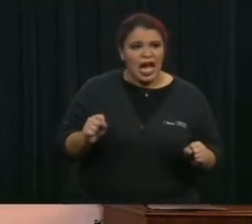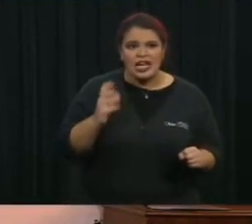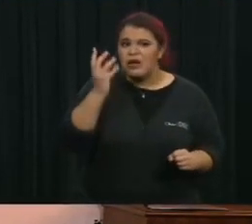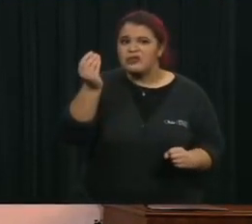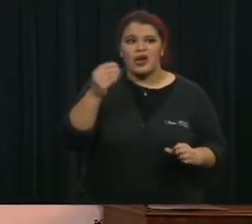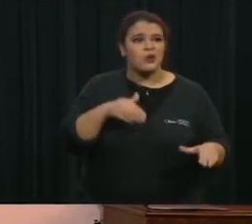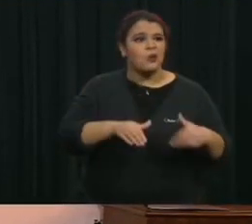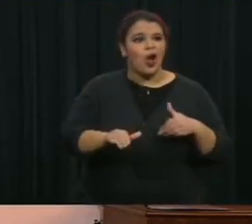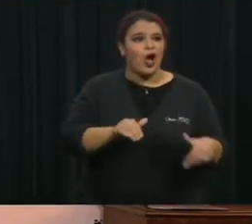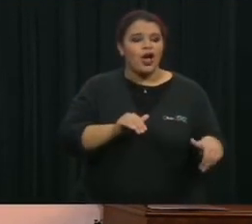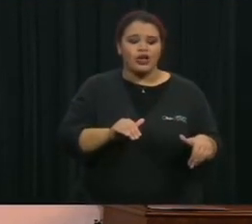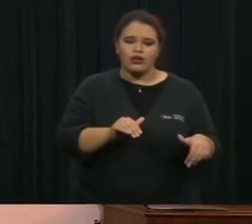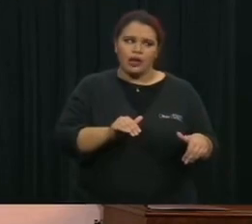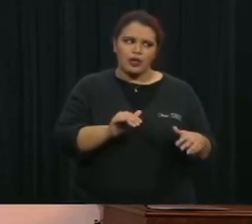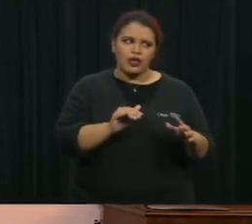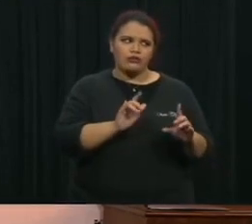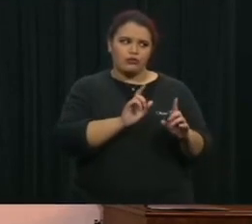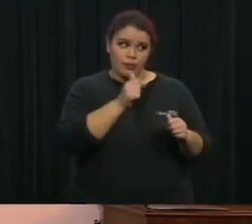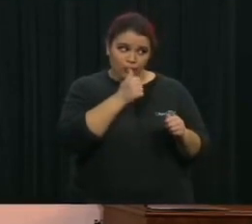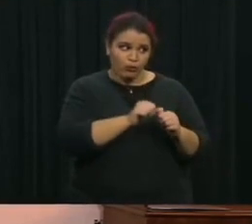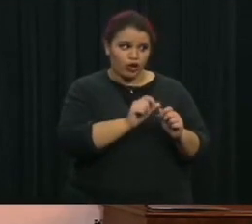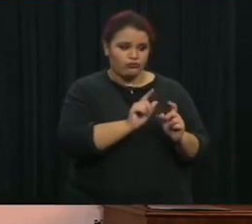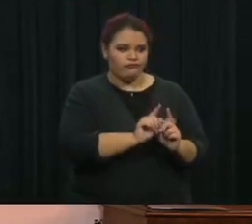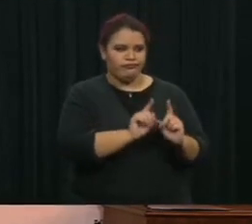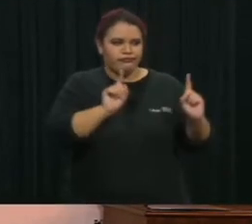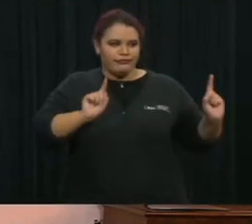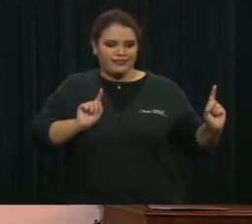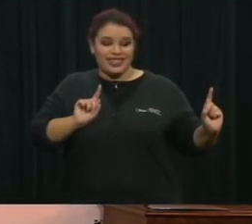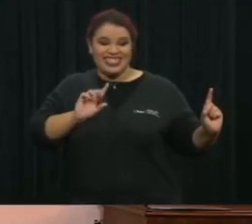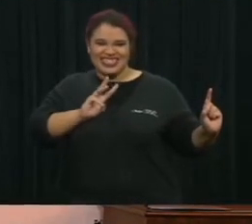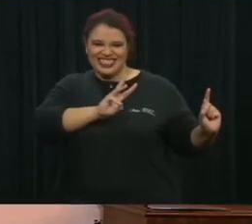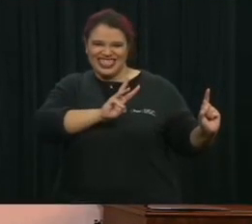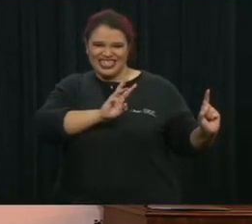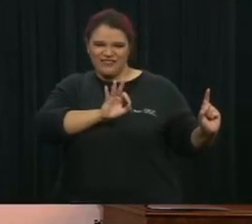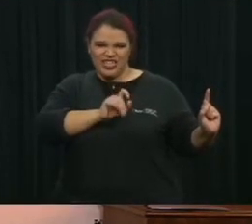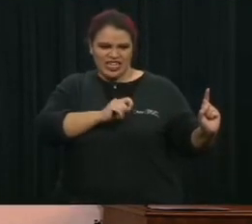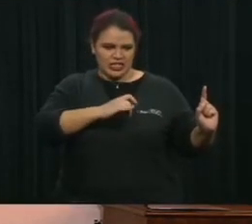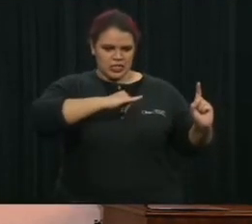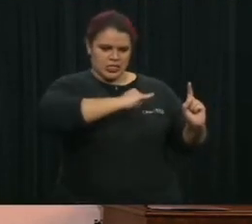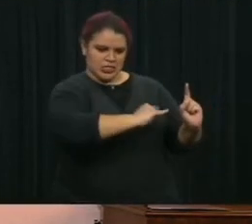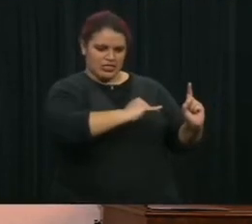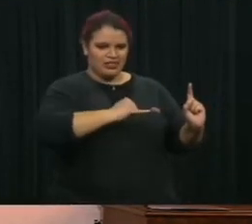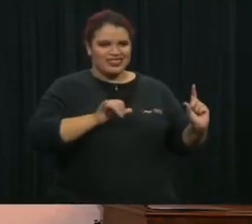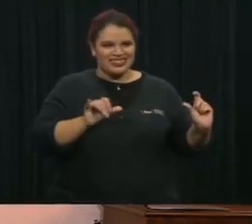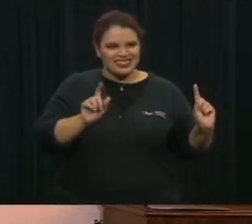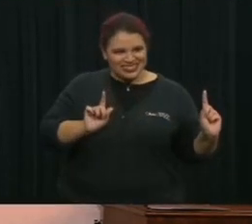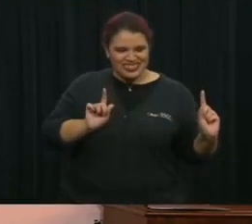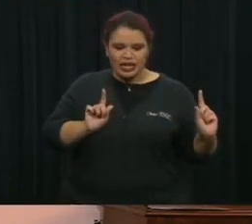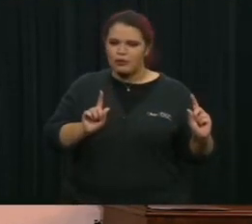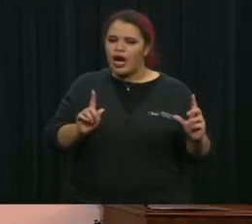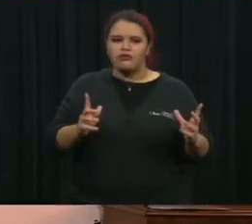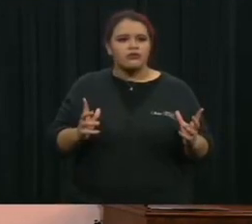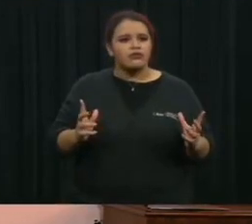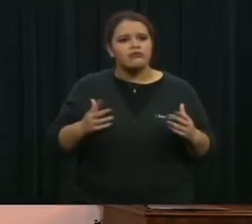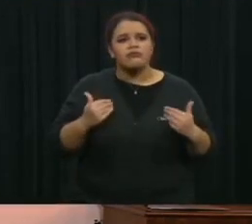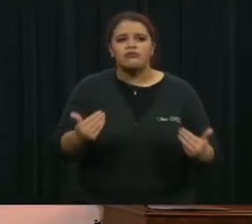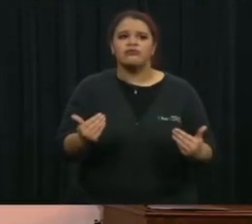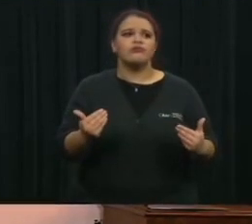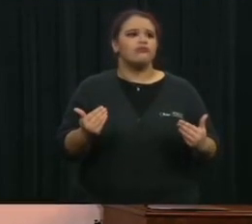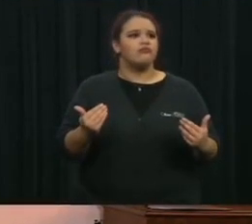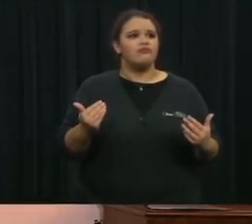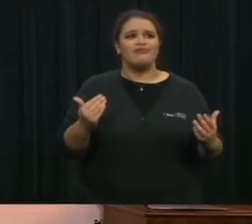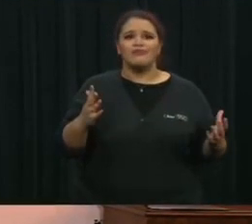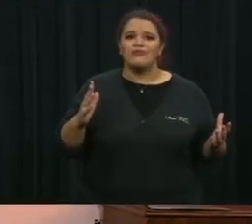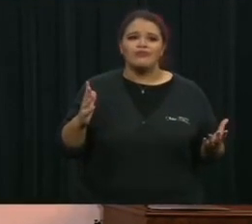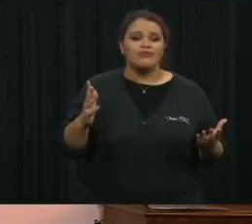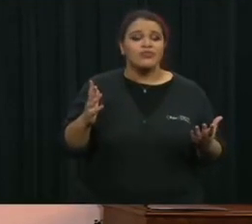we can't panic over this. And because we're going to be doing this for a while. And so what I would